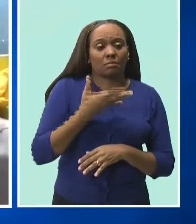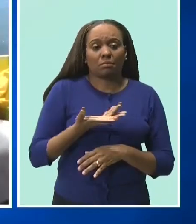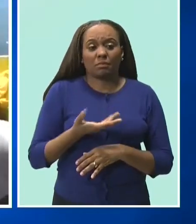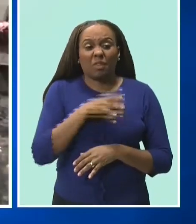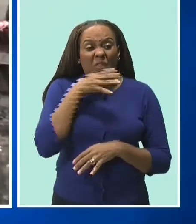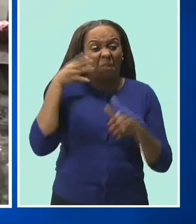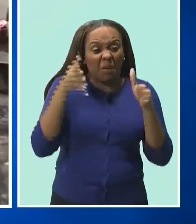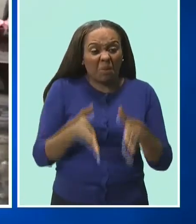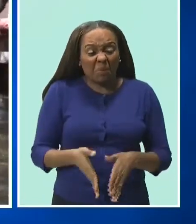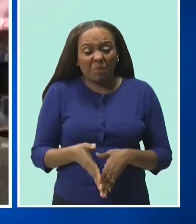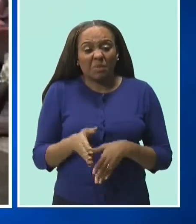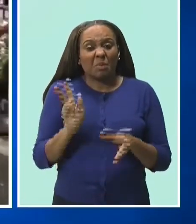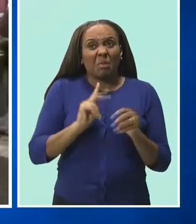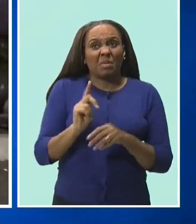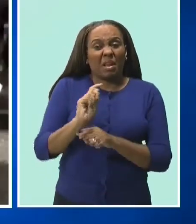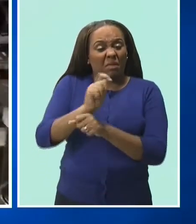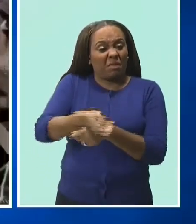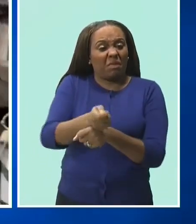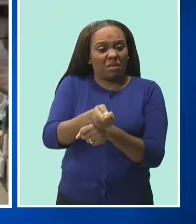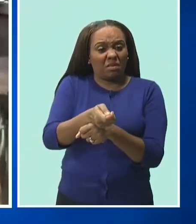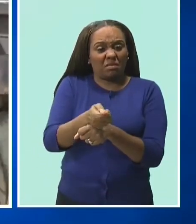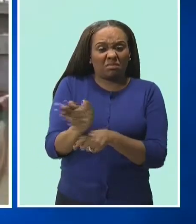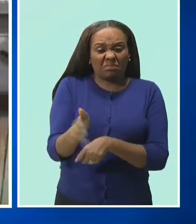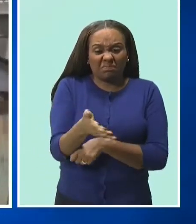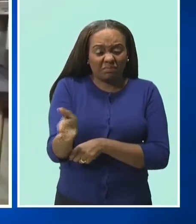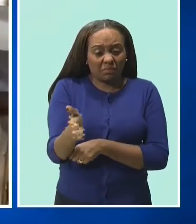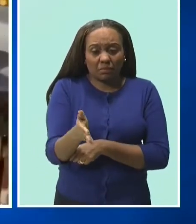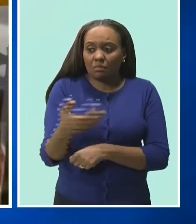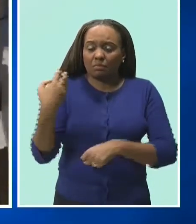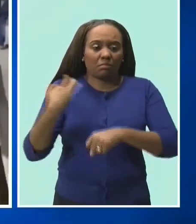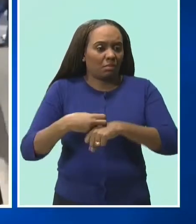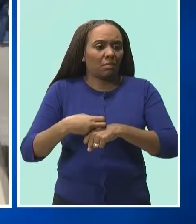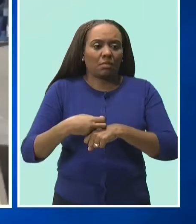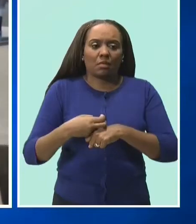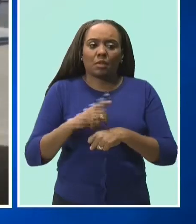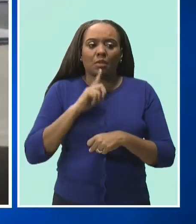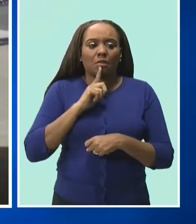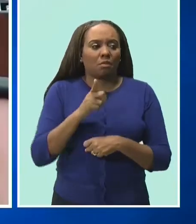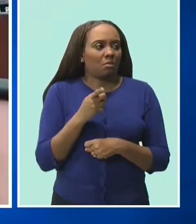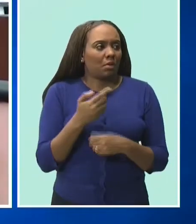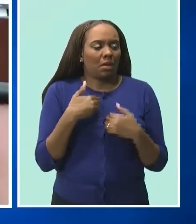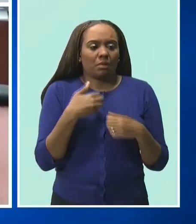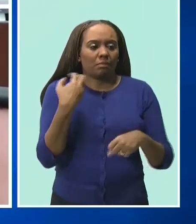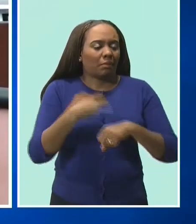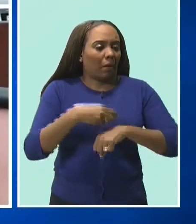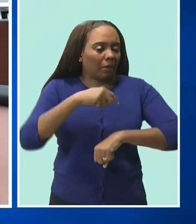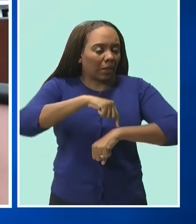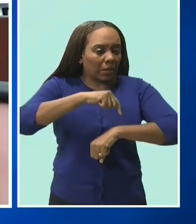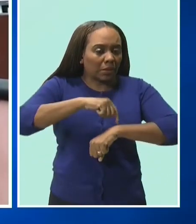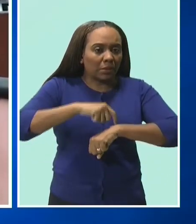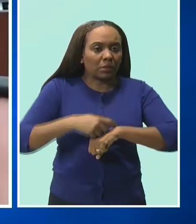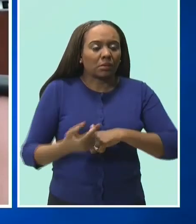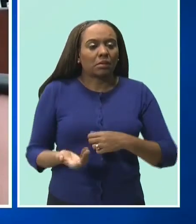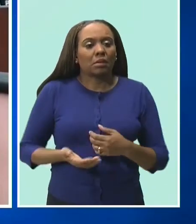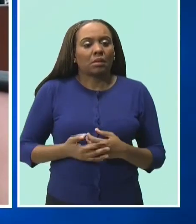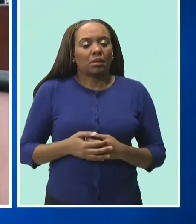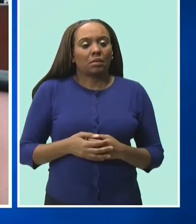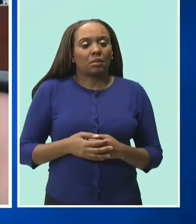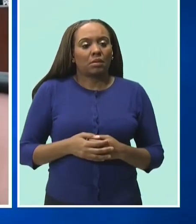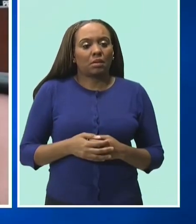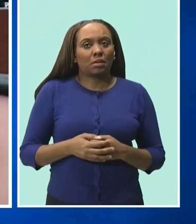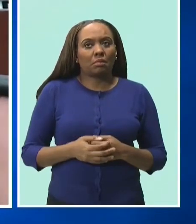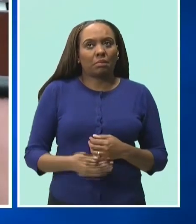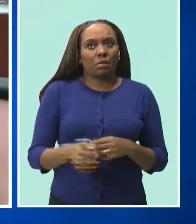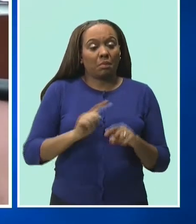Farmers and fishers are also having difficulty obtaining crops and animal feed. Moreover, the 2-person per private